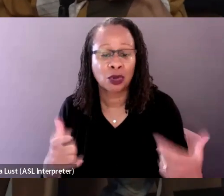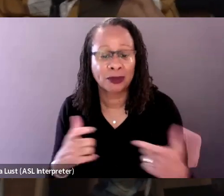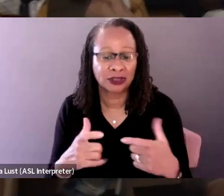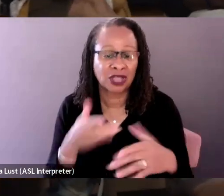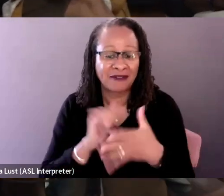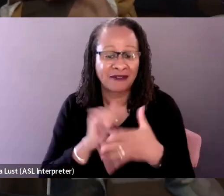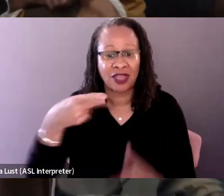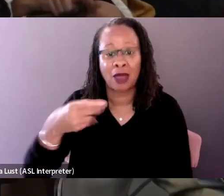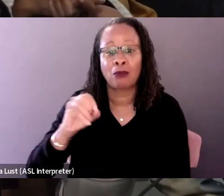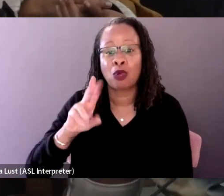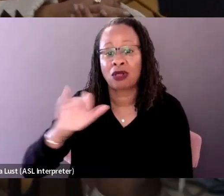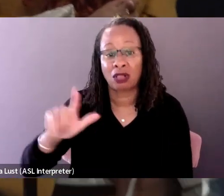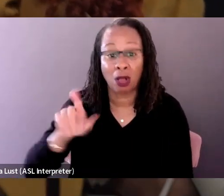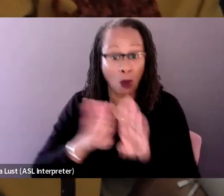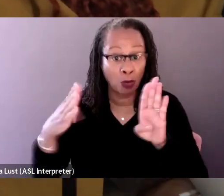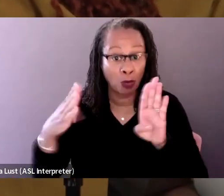open, I think